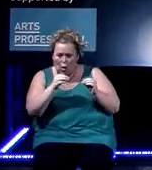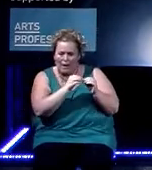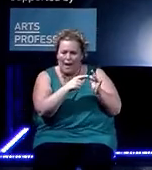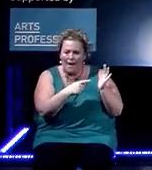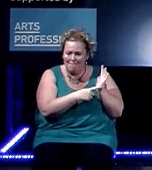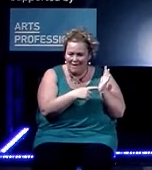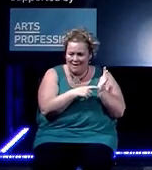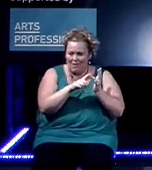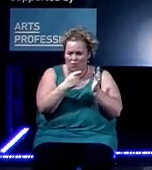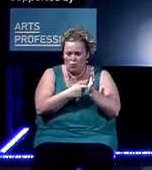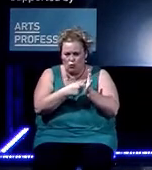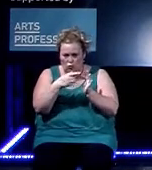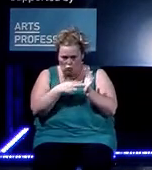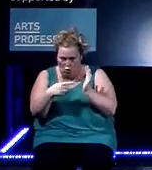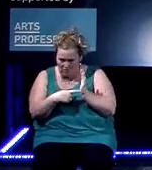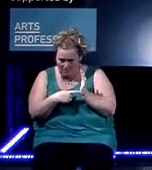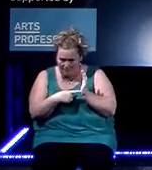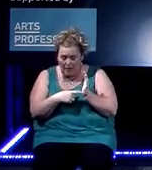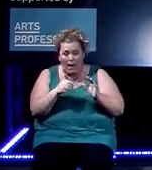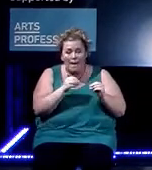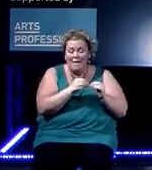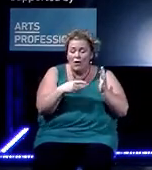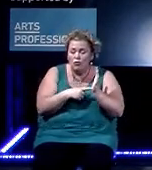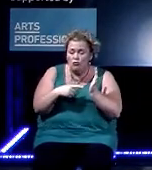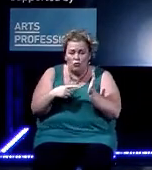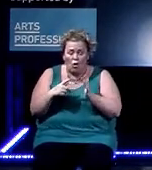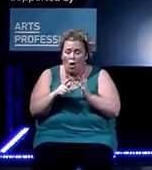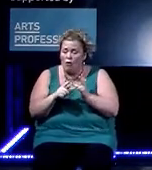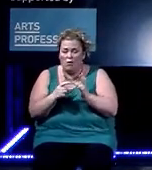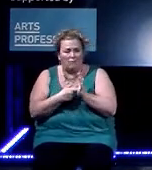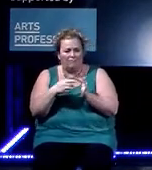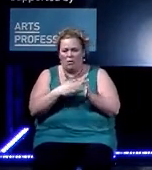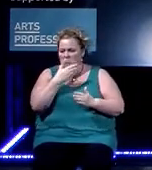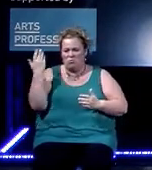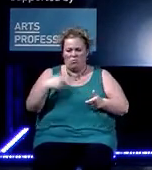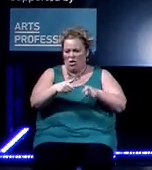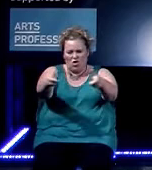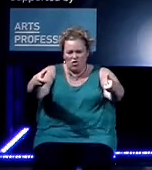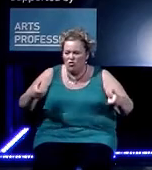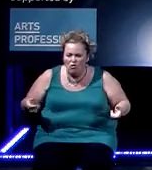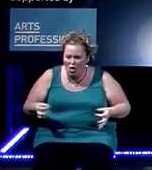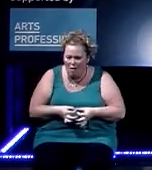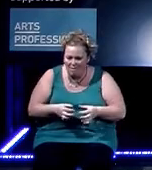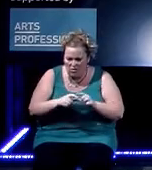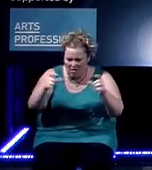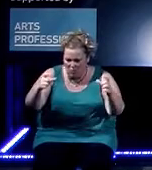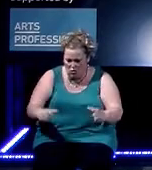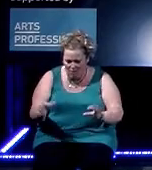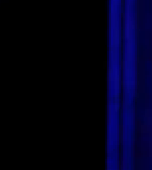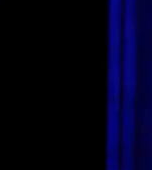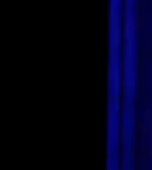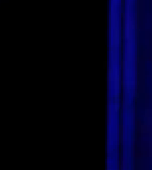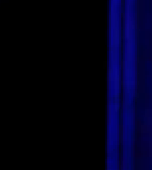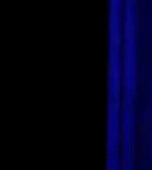way BitTorrent works is there are no servers because everybody who uses BitTorrent, the 170 million people who use BitTorrent every